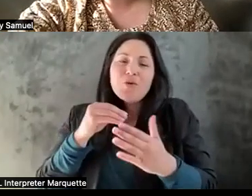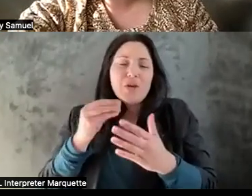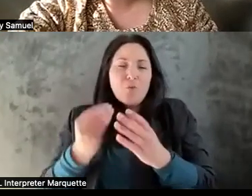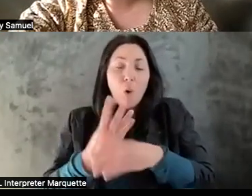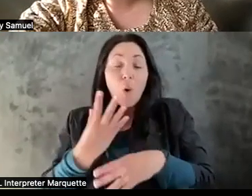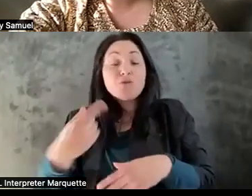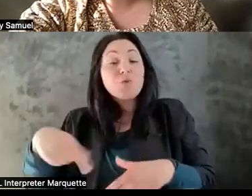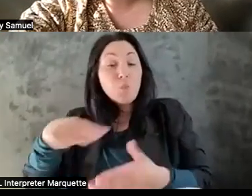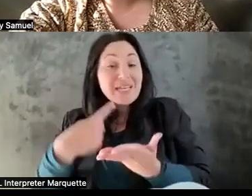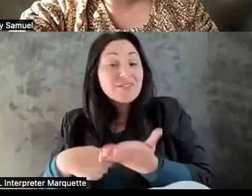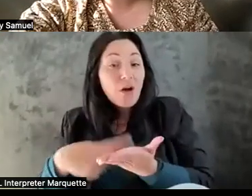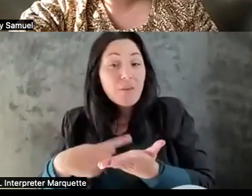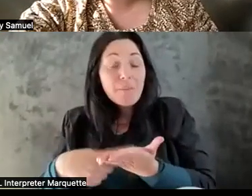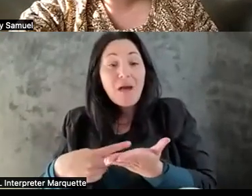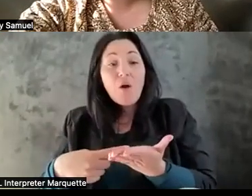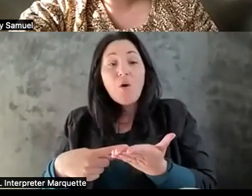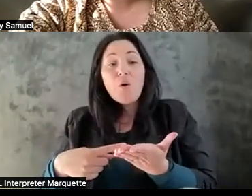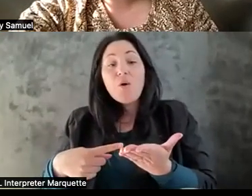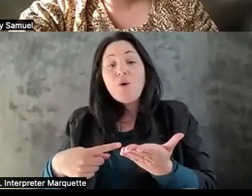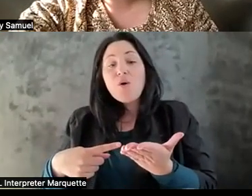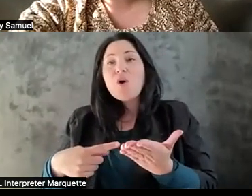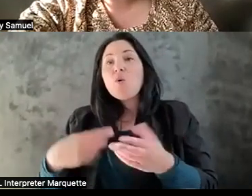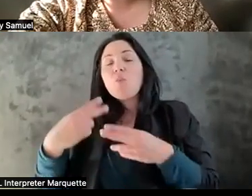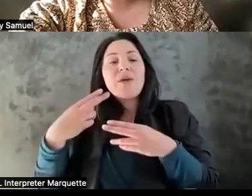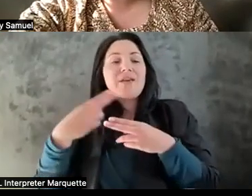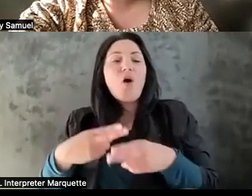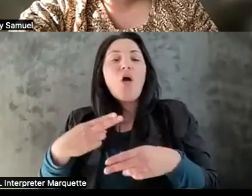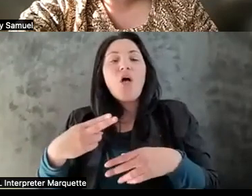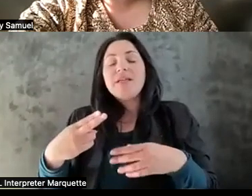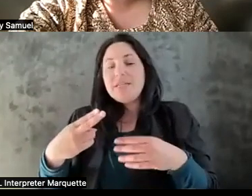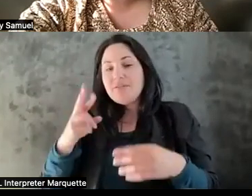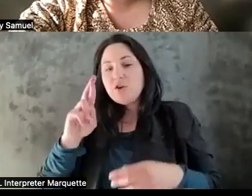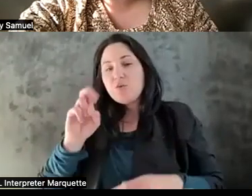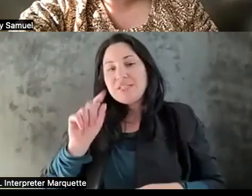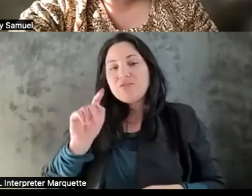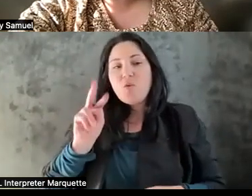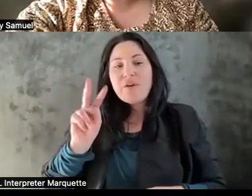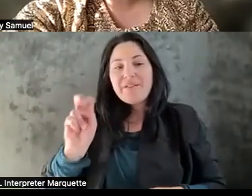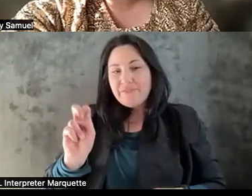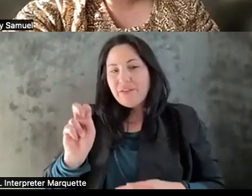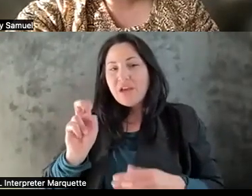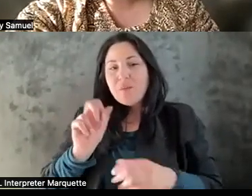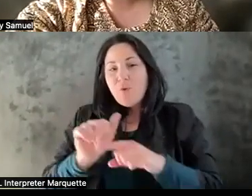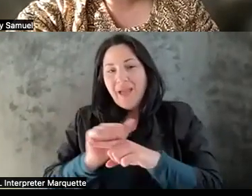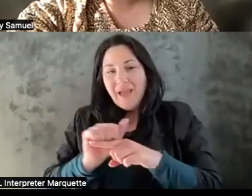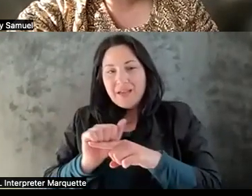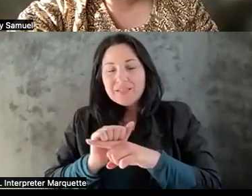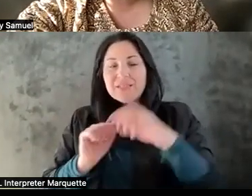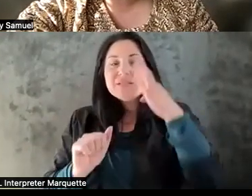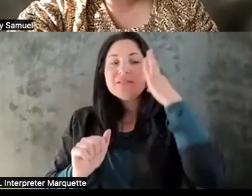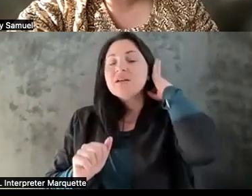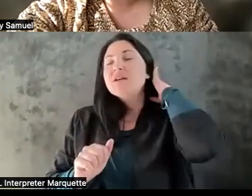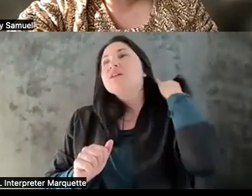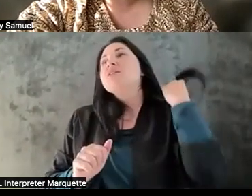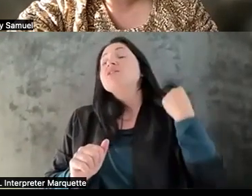talk about what we just talk about as restorative practices, right? Our students throughout